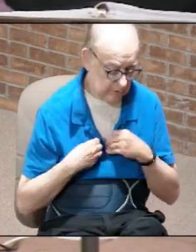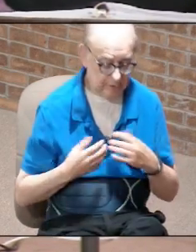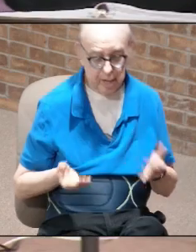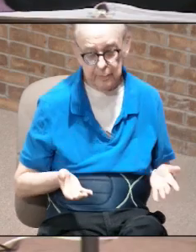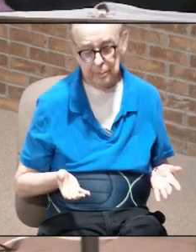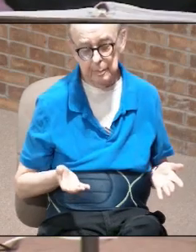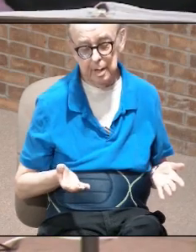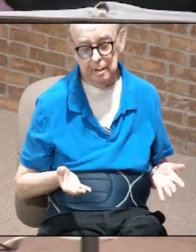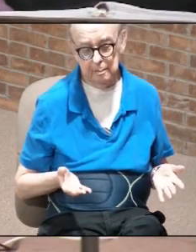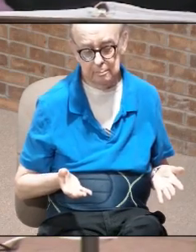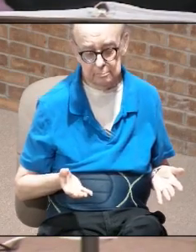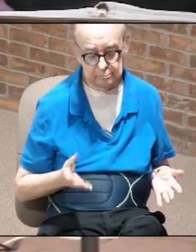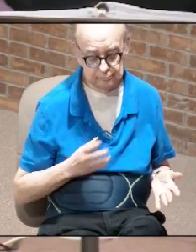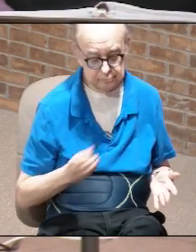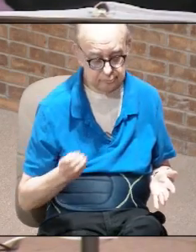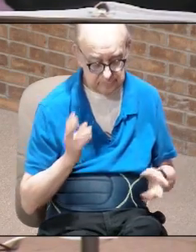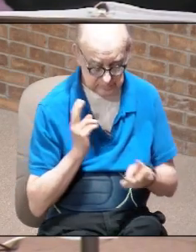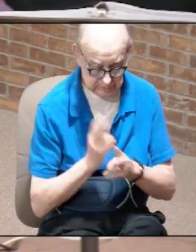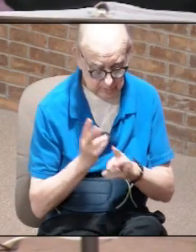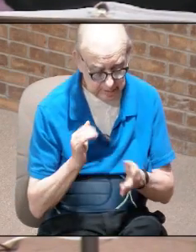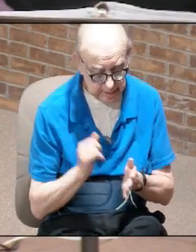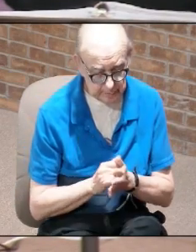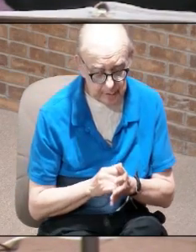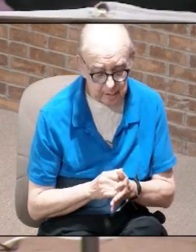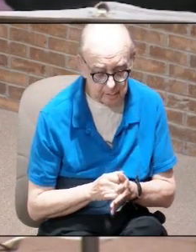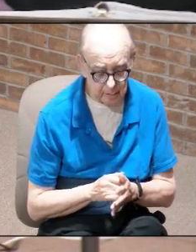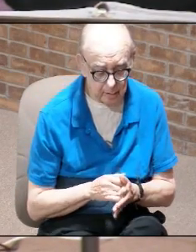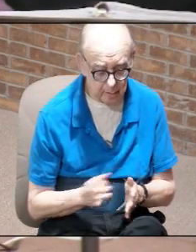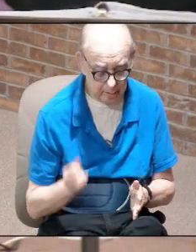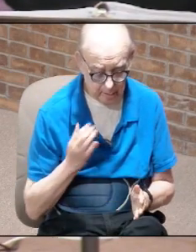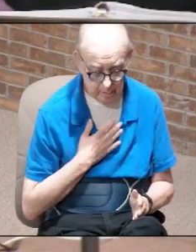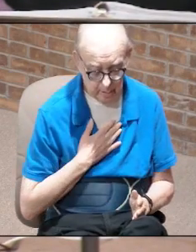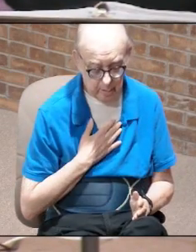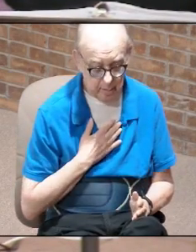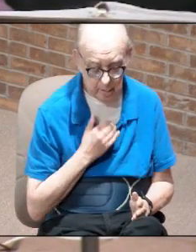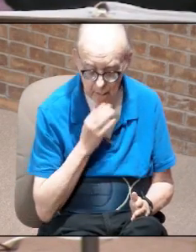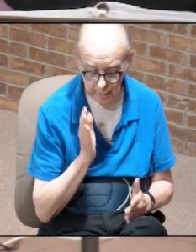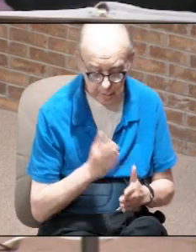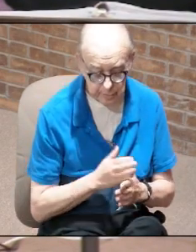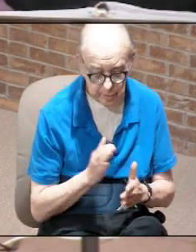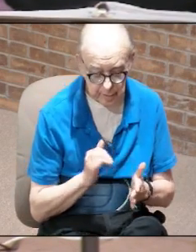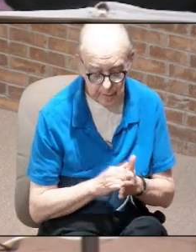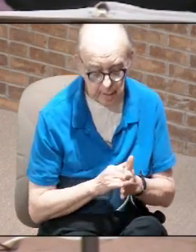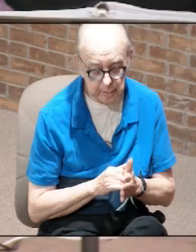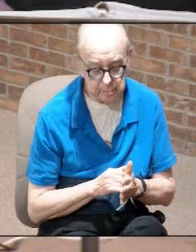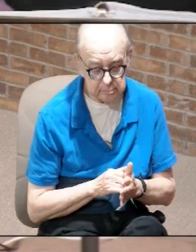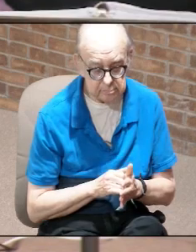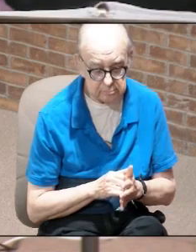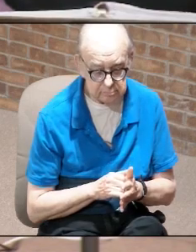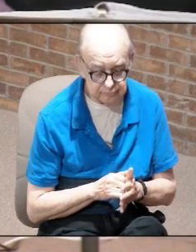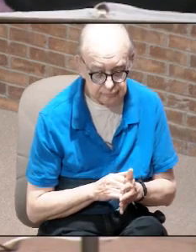to me, and I'm keeping it, and it's mine, and I'm not sharing it.